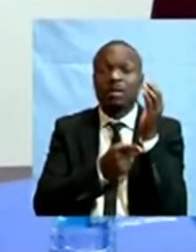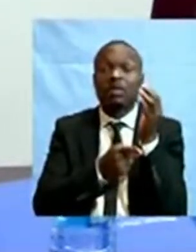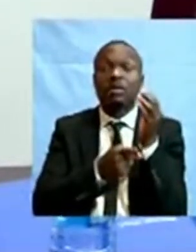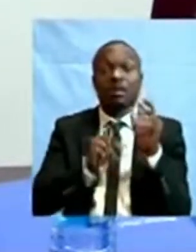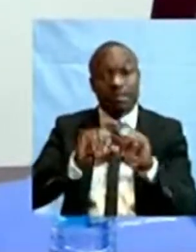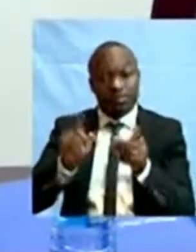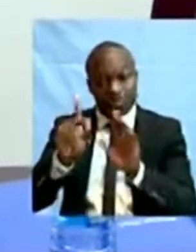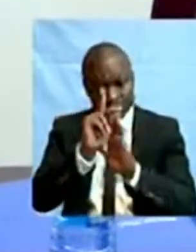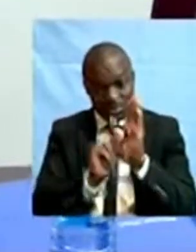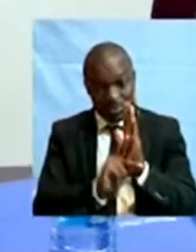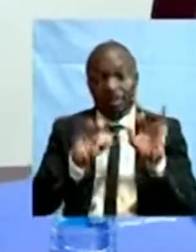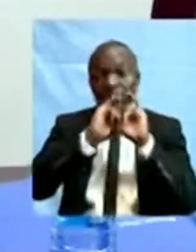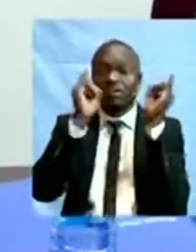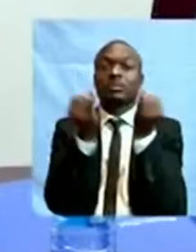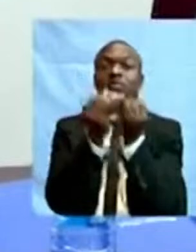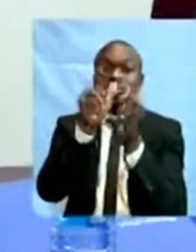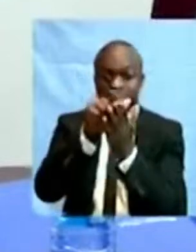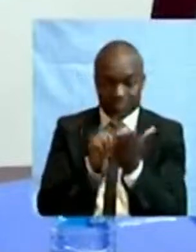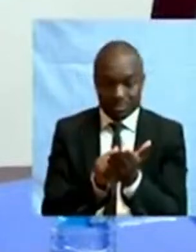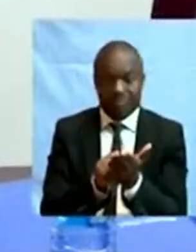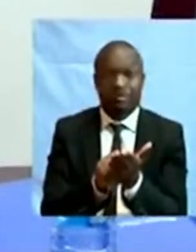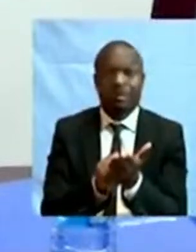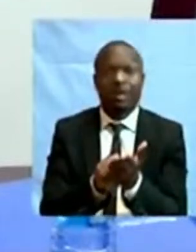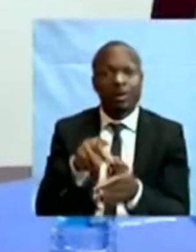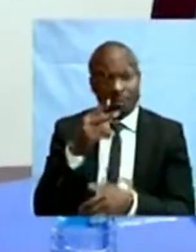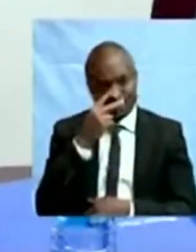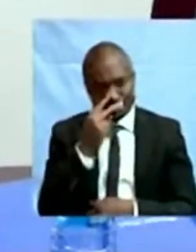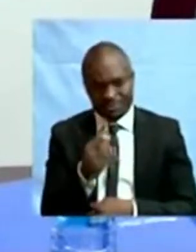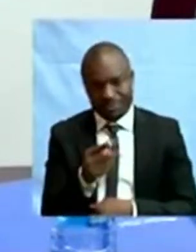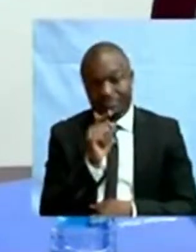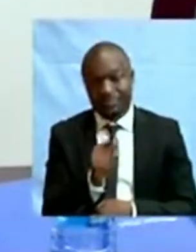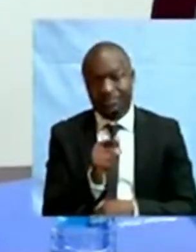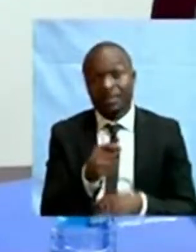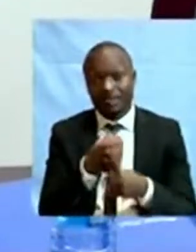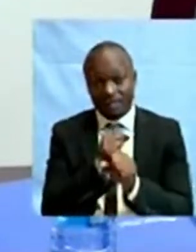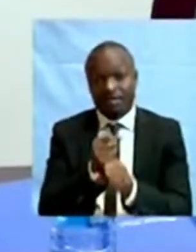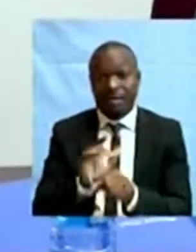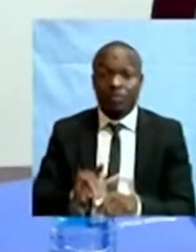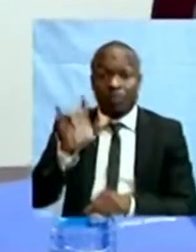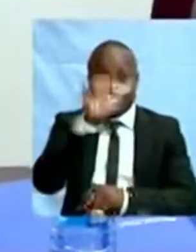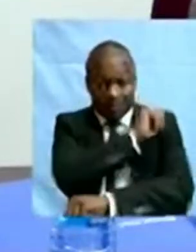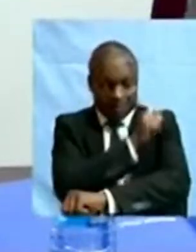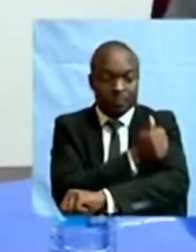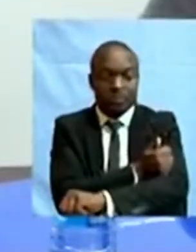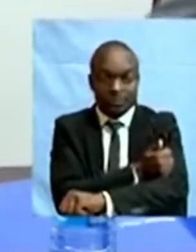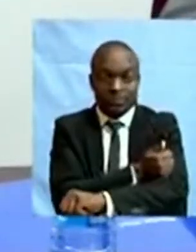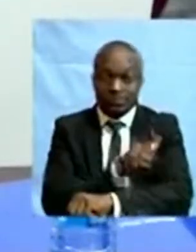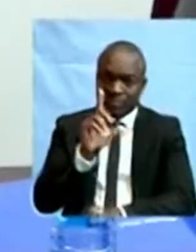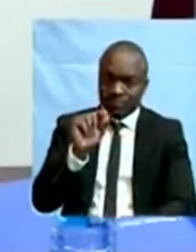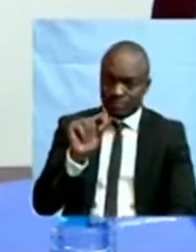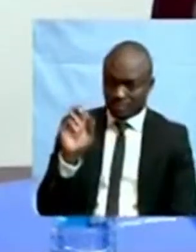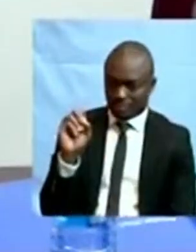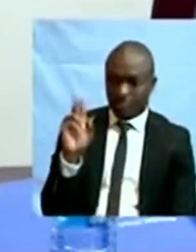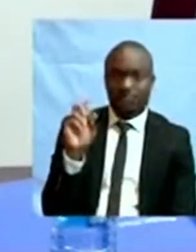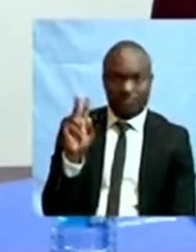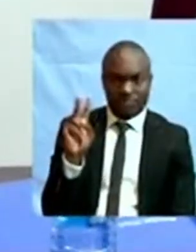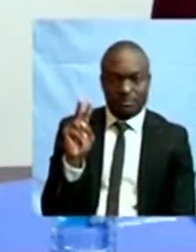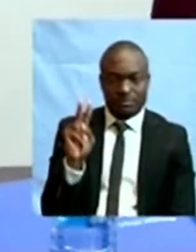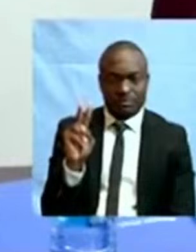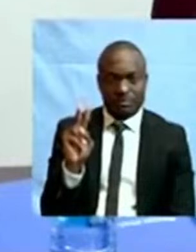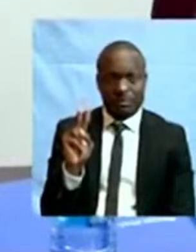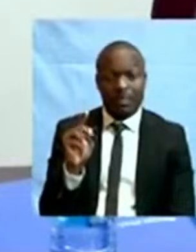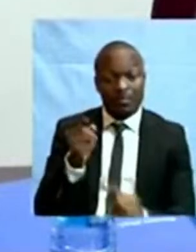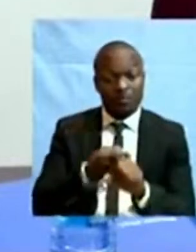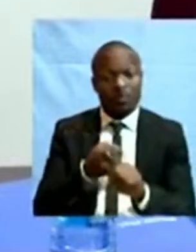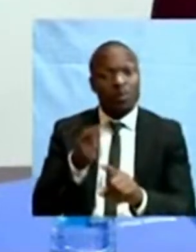policy, institutional and legal framework. So we note the establishment of Civil Aviation Authority in 2012, and from